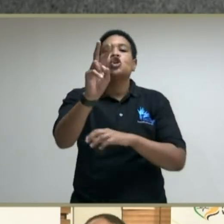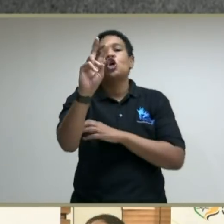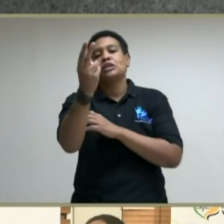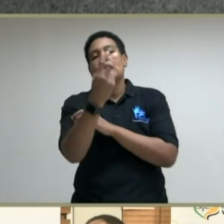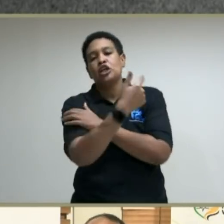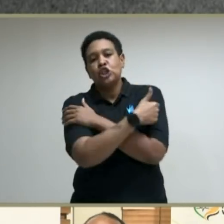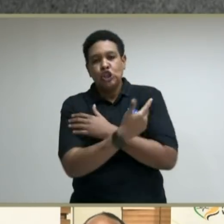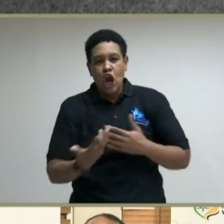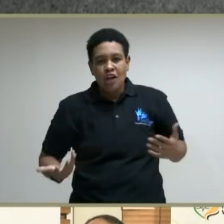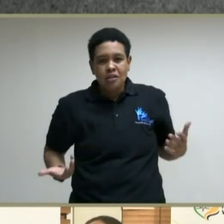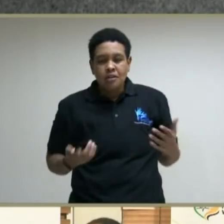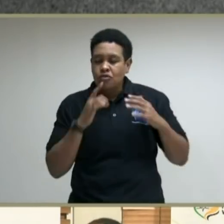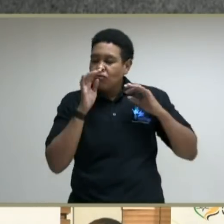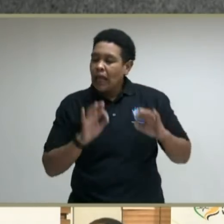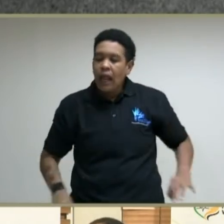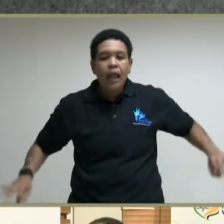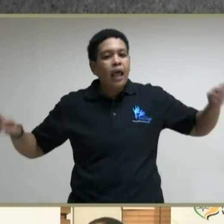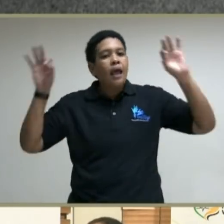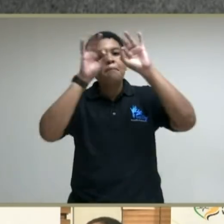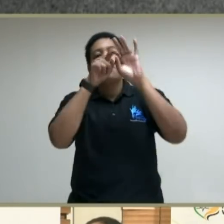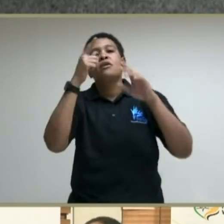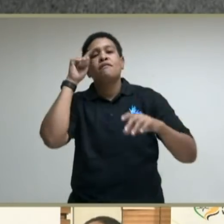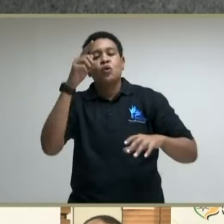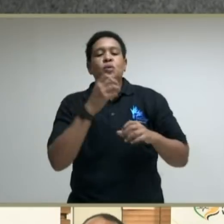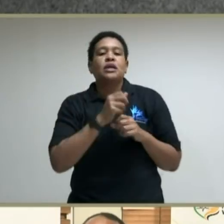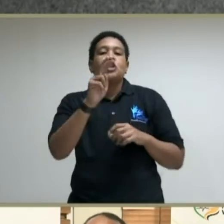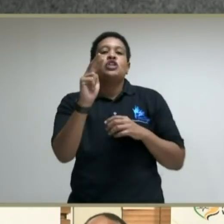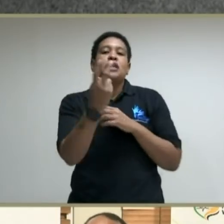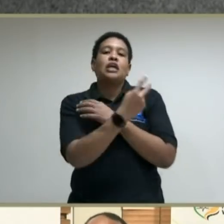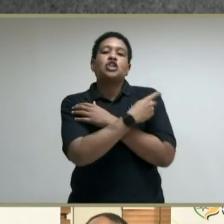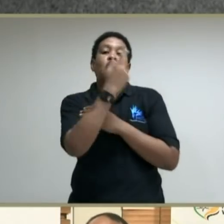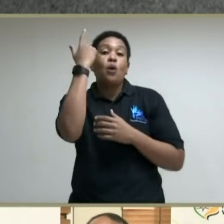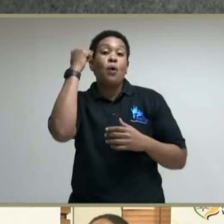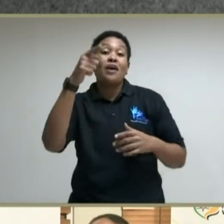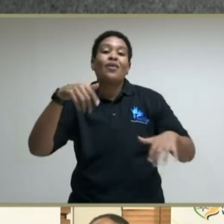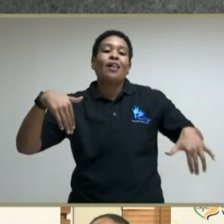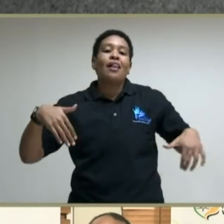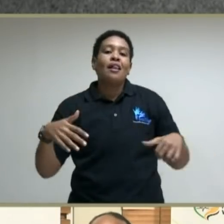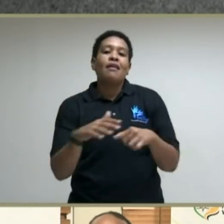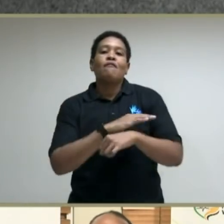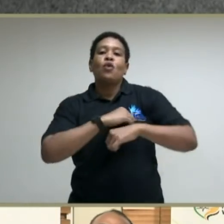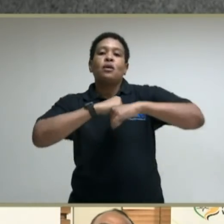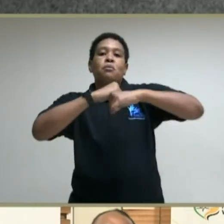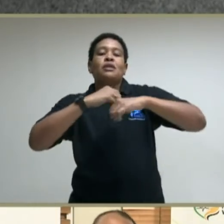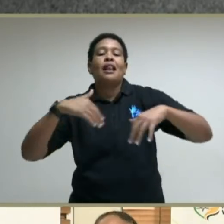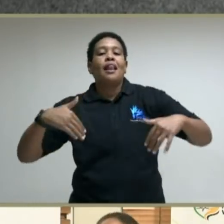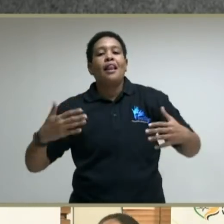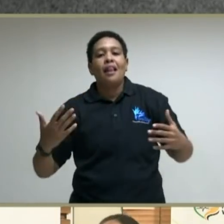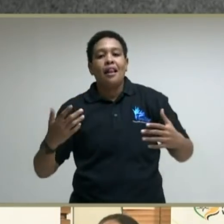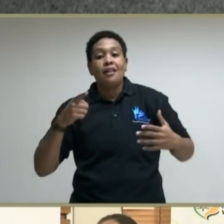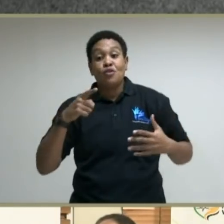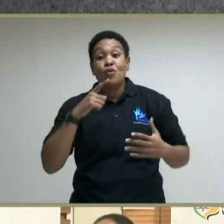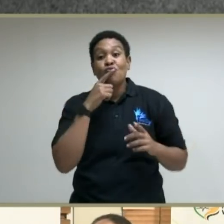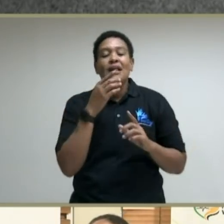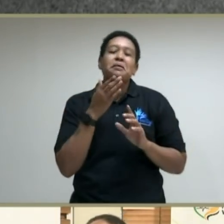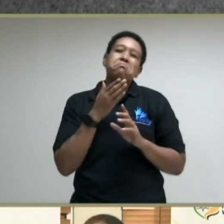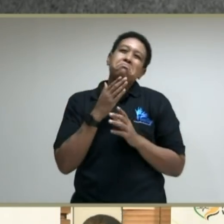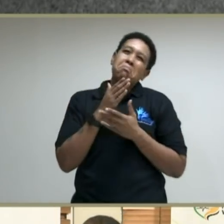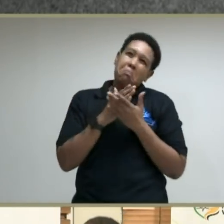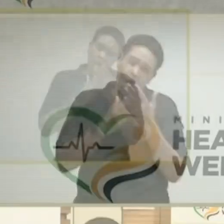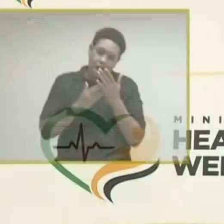second dose. It's important because you are not yet fully protected, even though you are partially